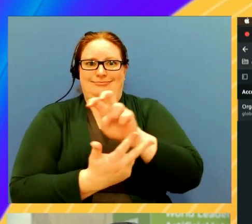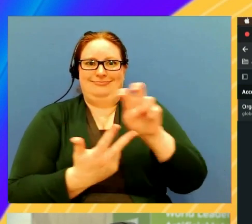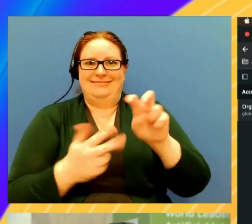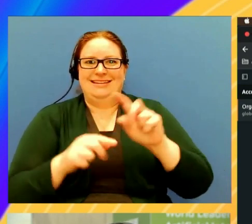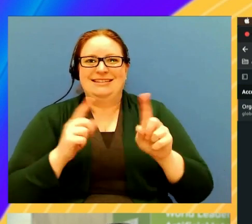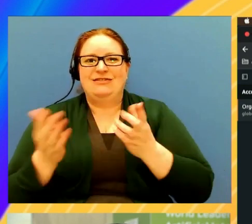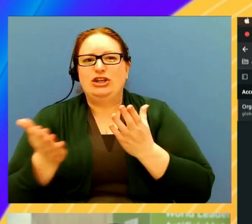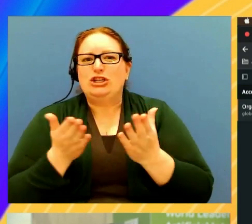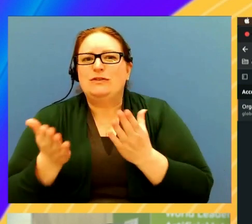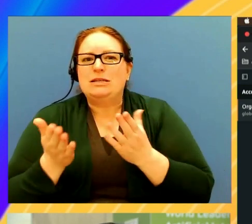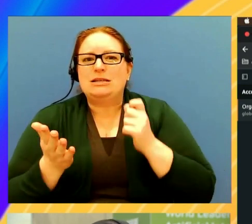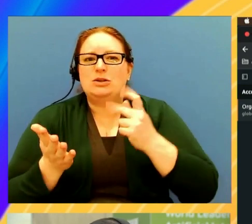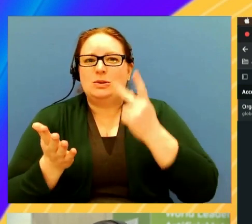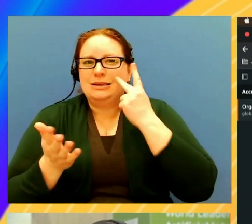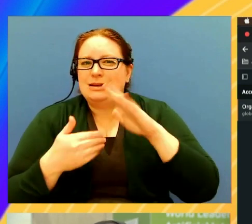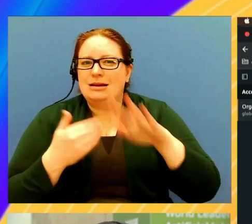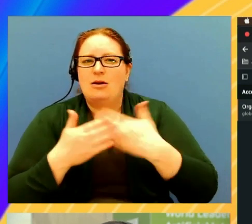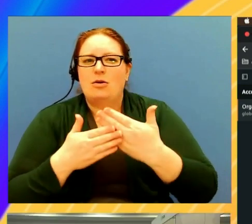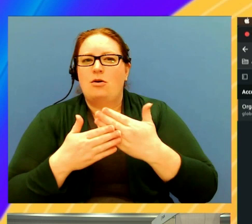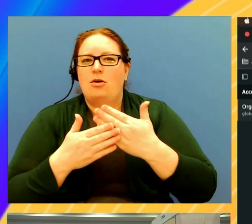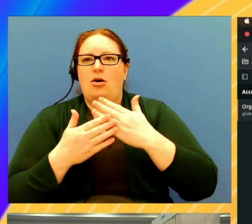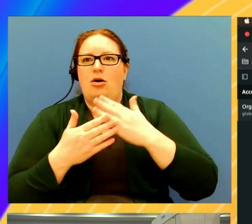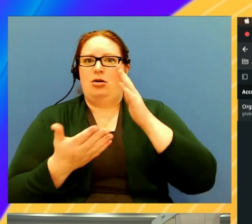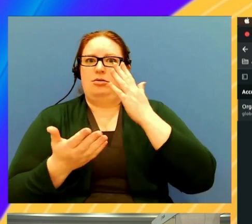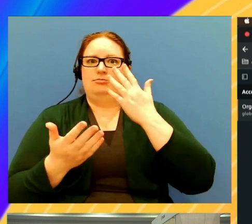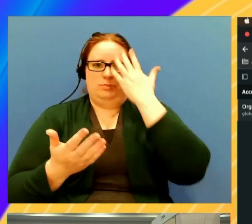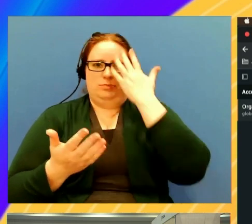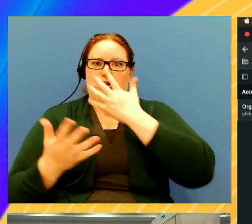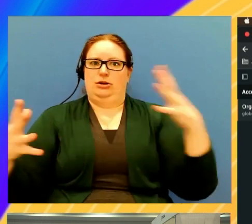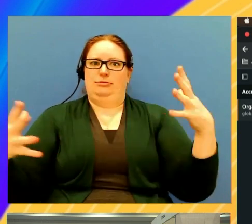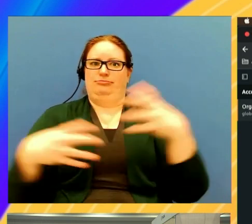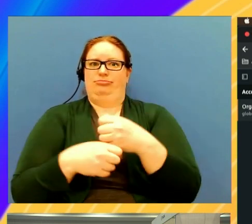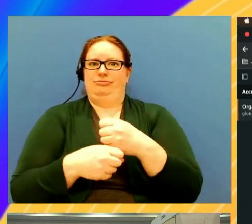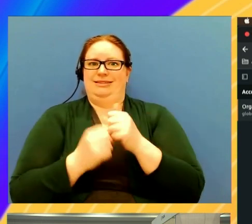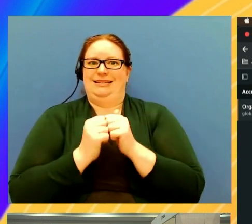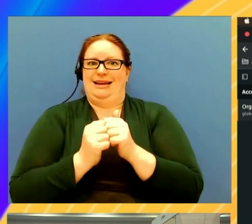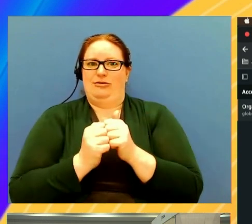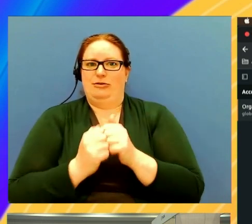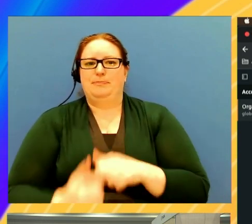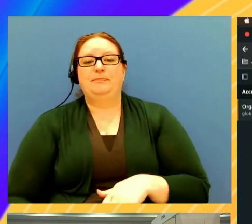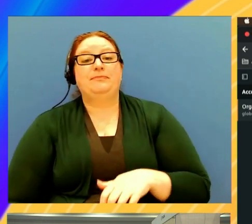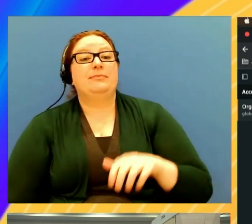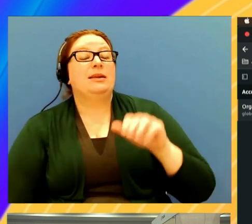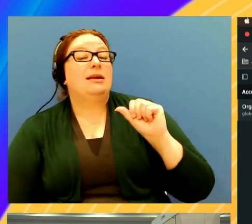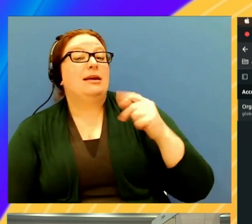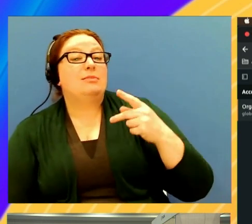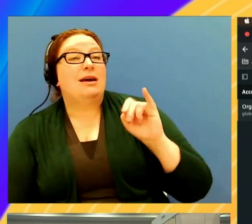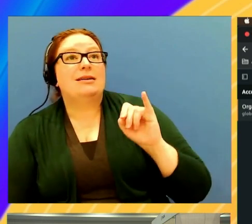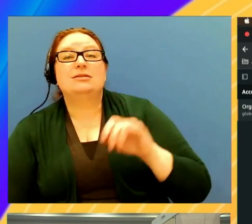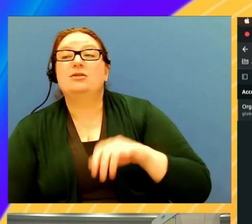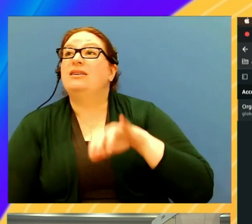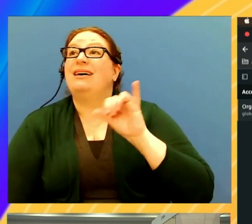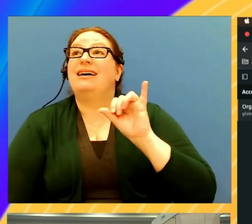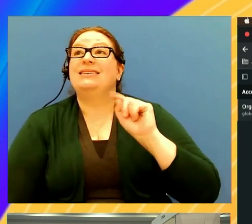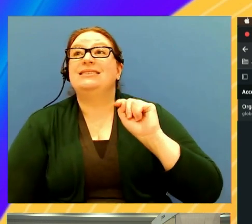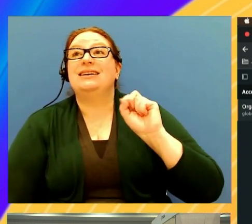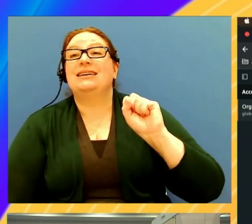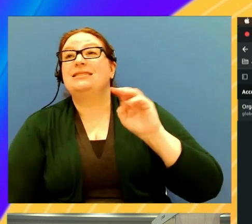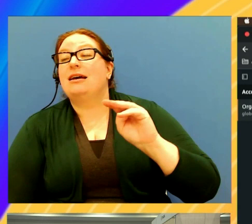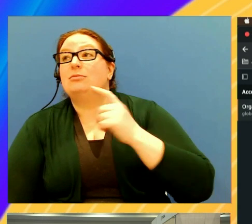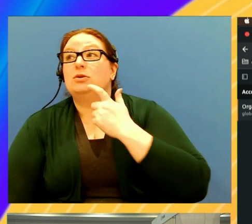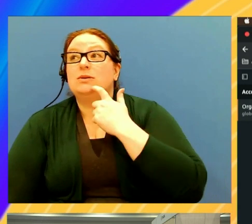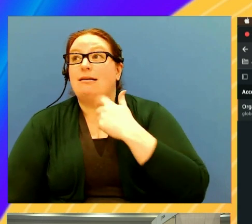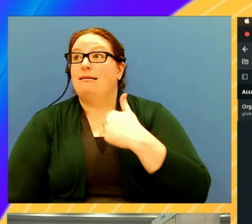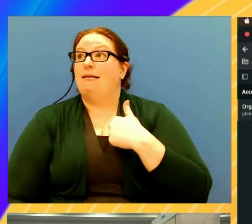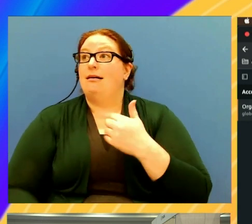they all work together. And so you mentioned APIs. So if you want to, say, leverage an ITSM to say, like, okay, I request